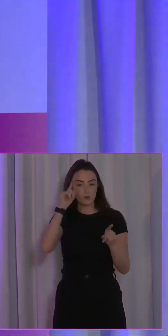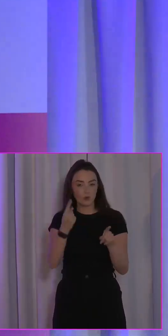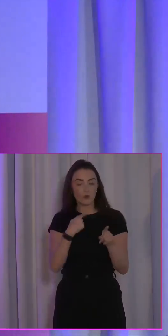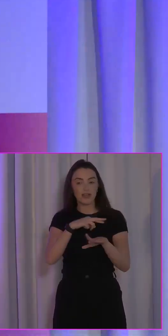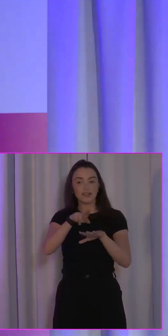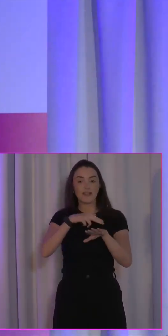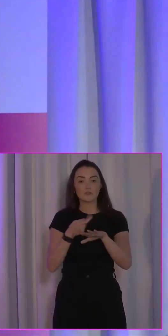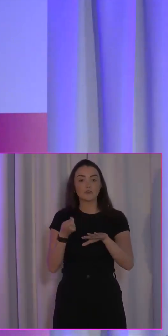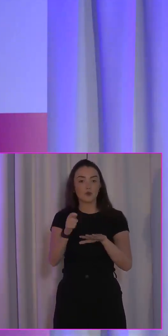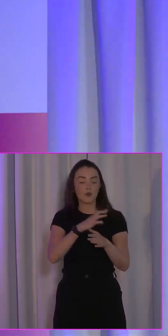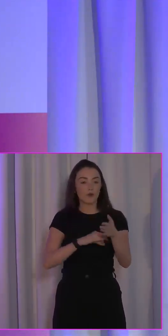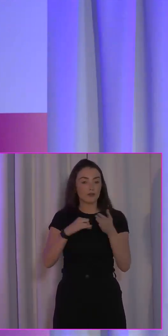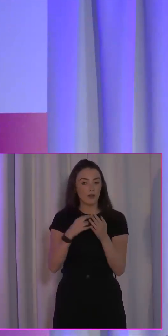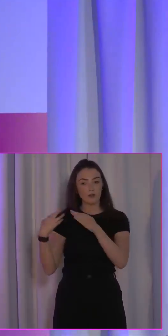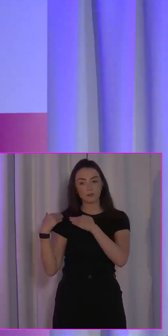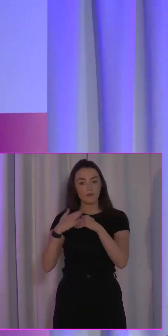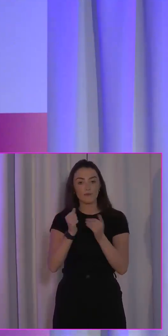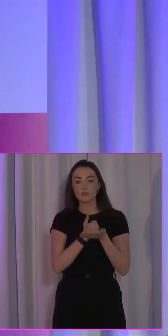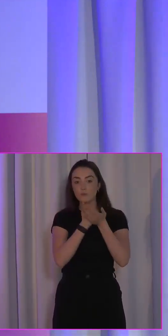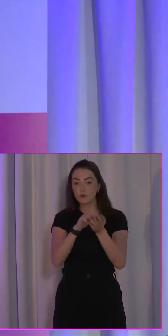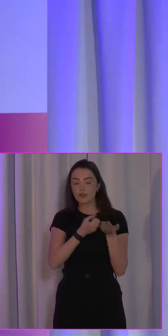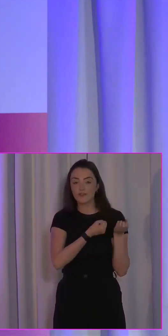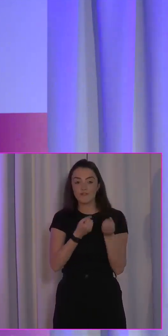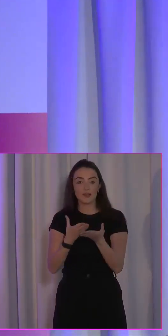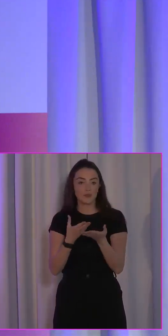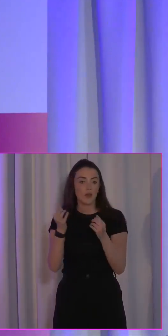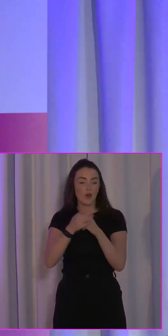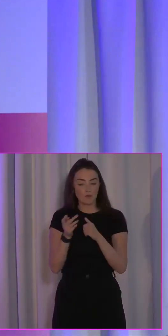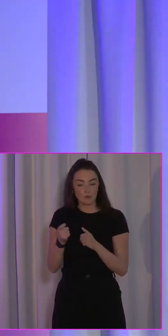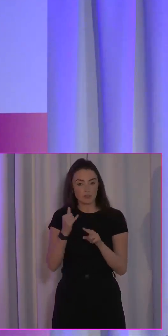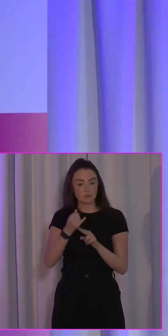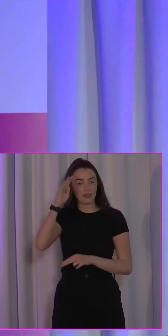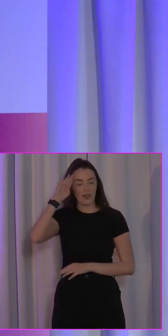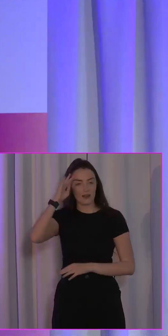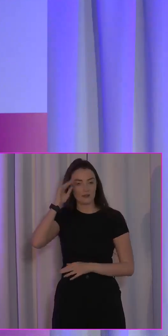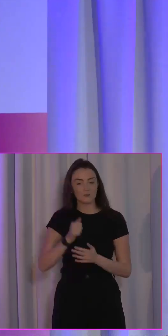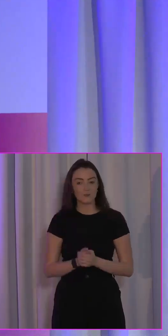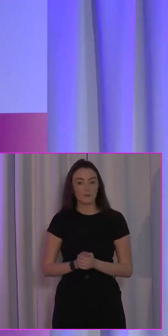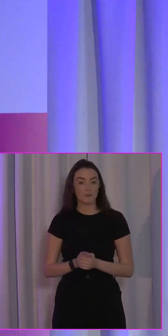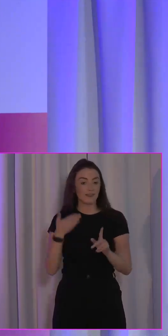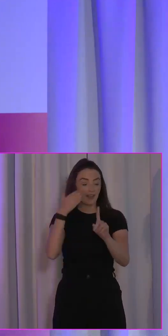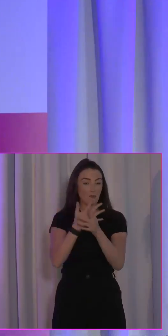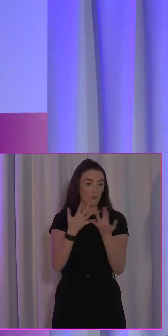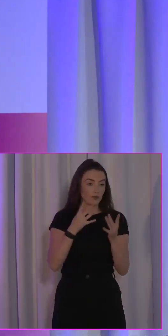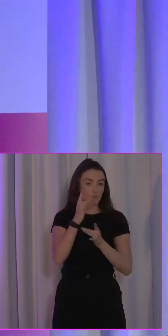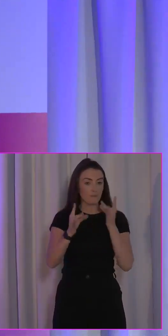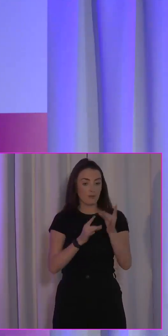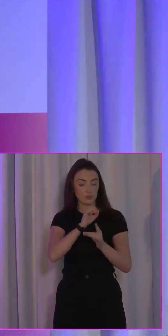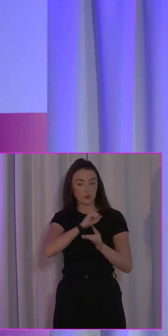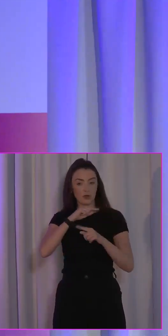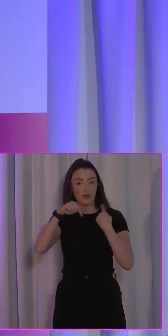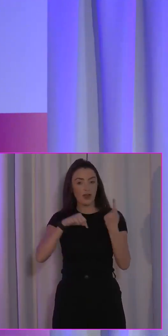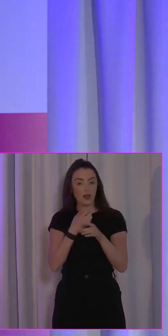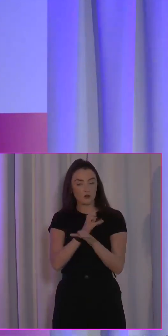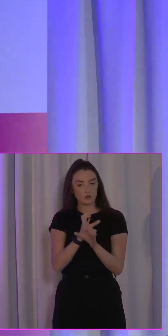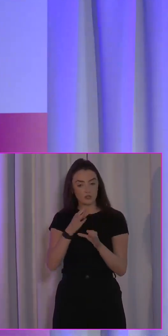organisation responsible for supporting the development and delivery of tourism within Ireland, with the ultimate aim of making our country a great